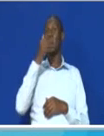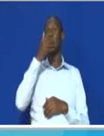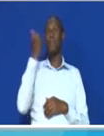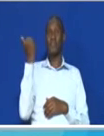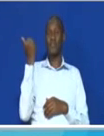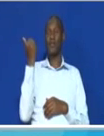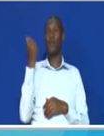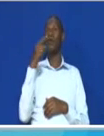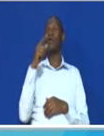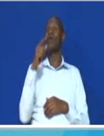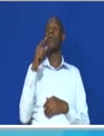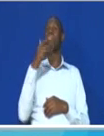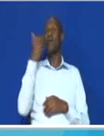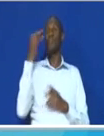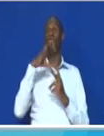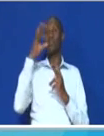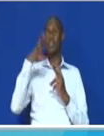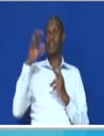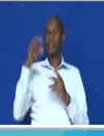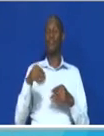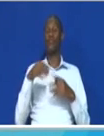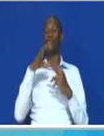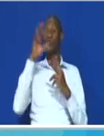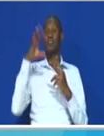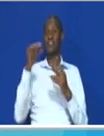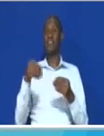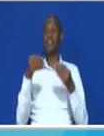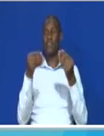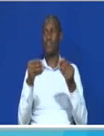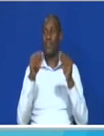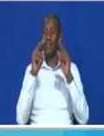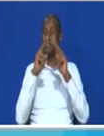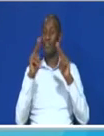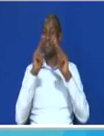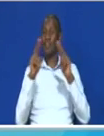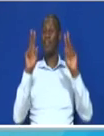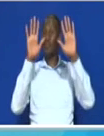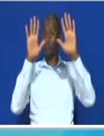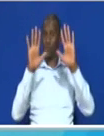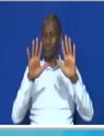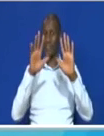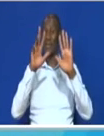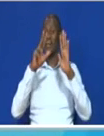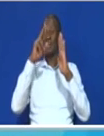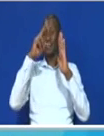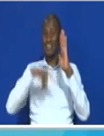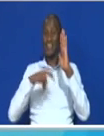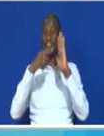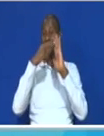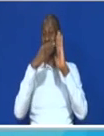alternative from the choices given. It is very, very important that we must read the instructions